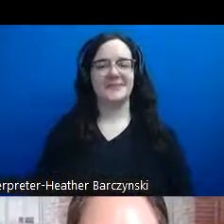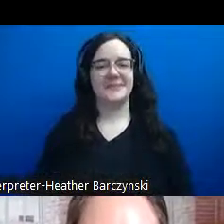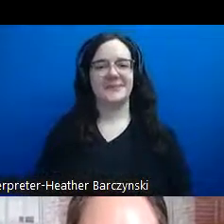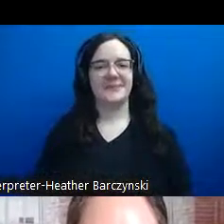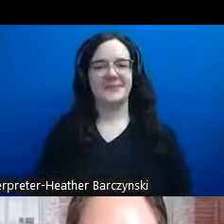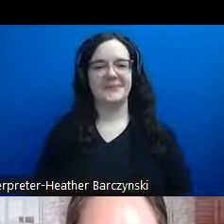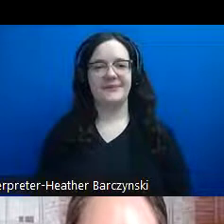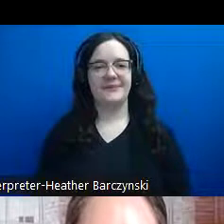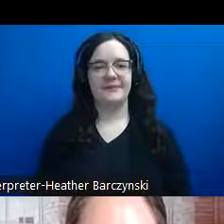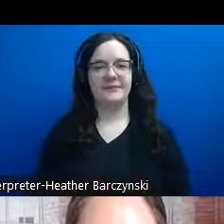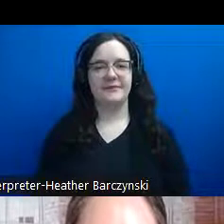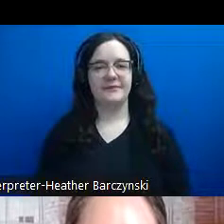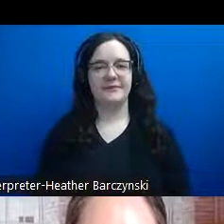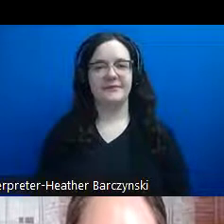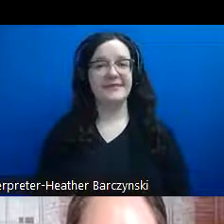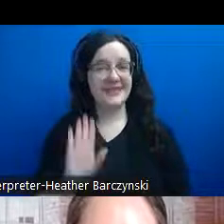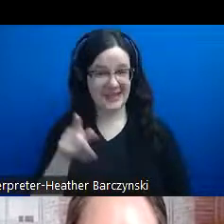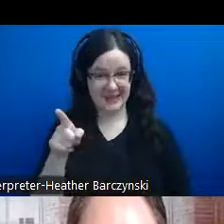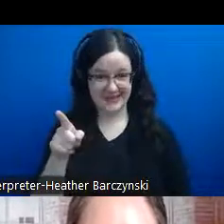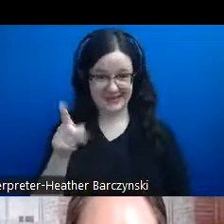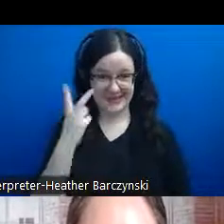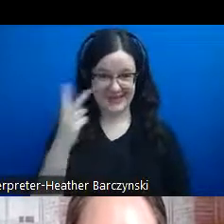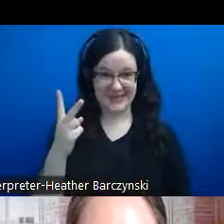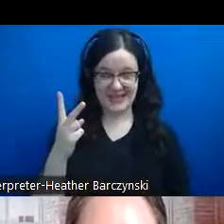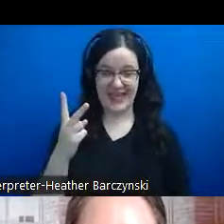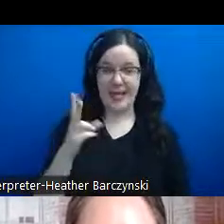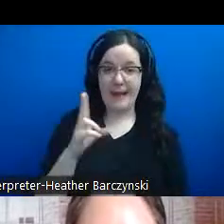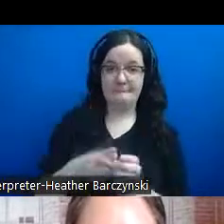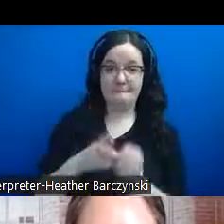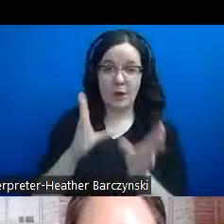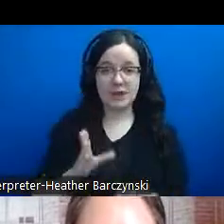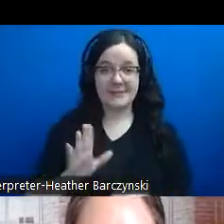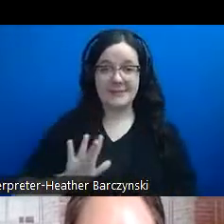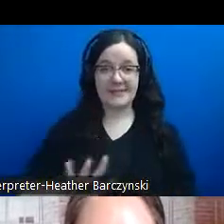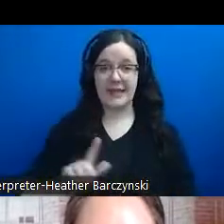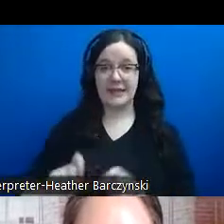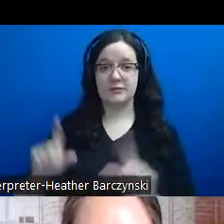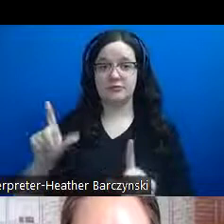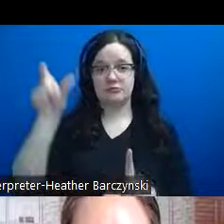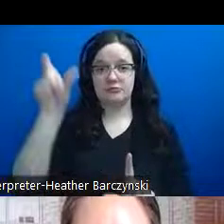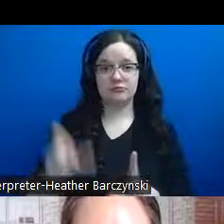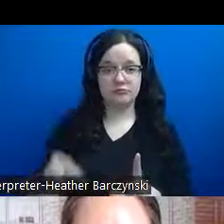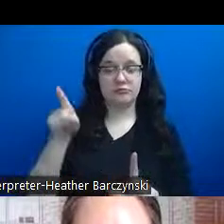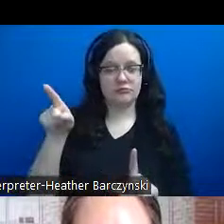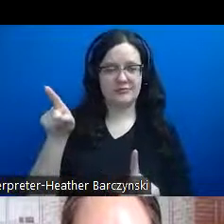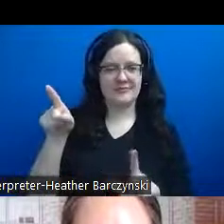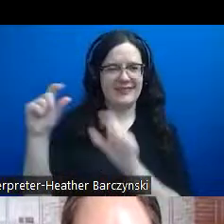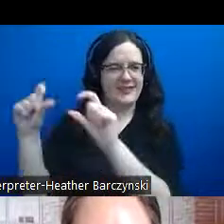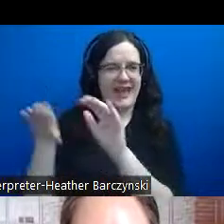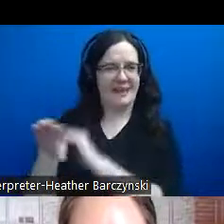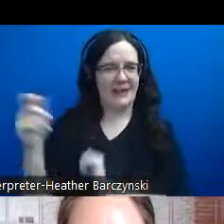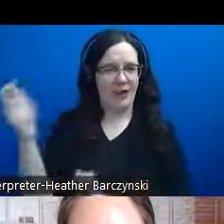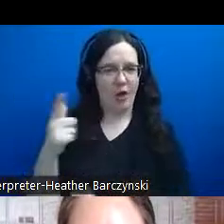So clicking participants below, and then when you click participants, it opens up a box and then you'll see admit. And it